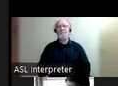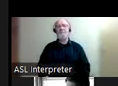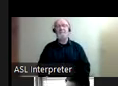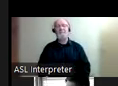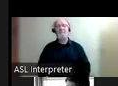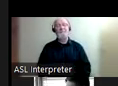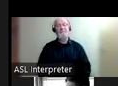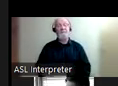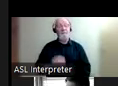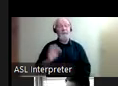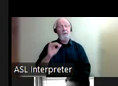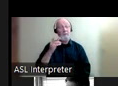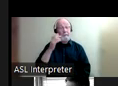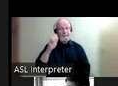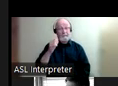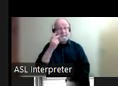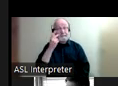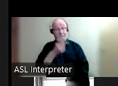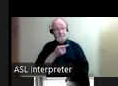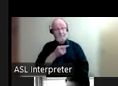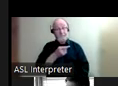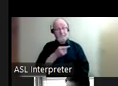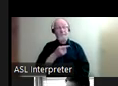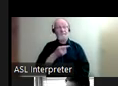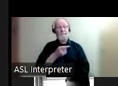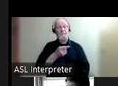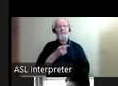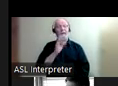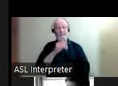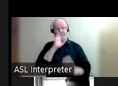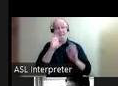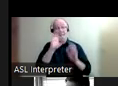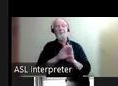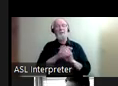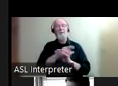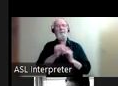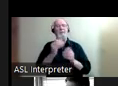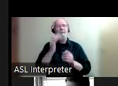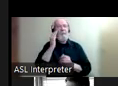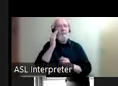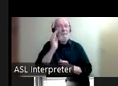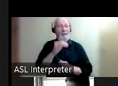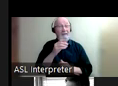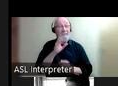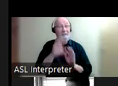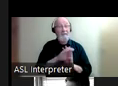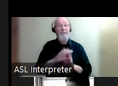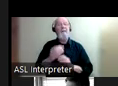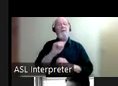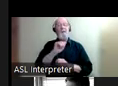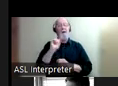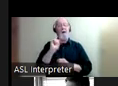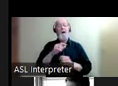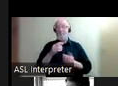And you'll also notice that the picture there may look familiar. So all of the pictures that's in my slideshow